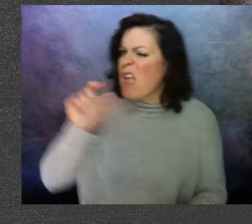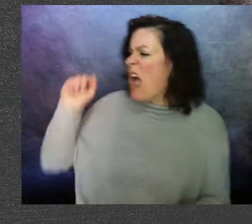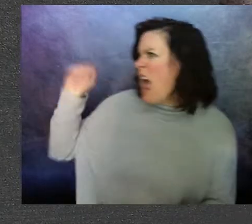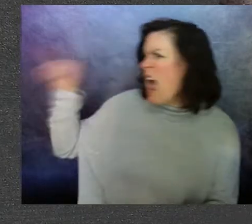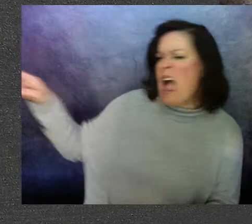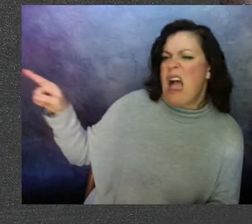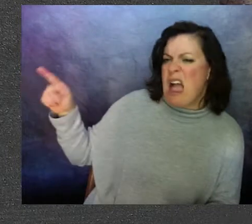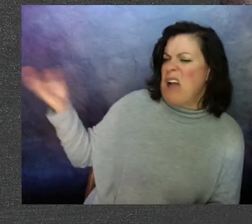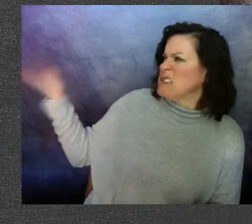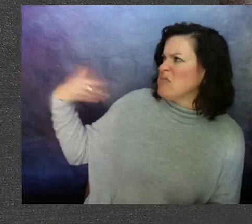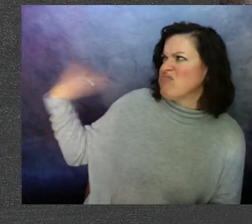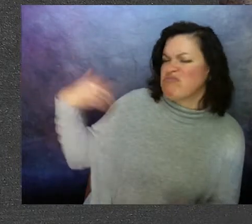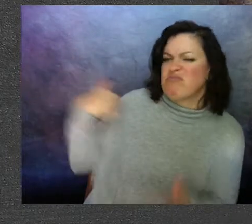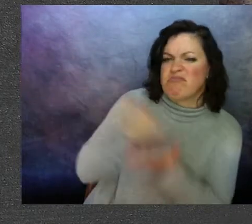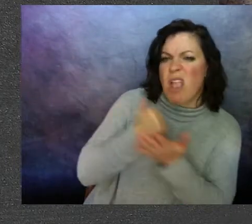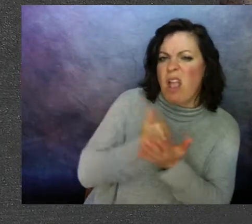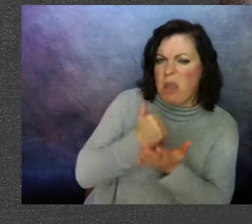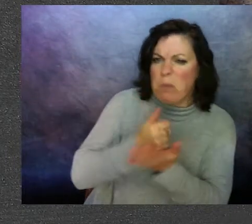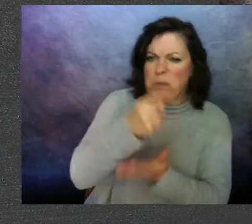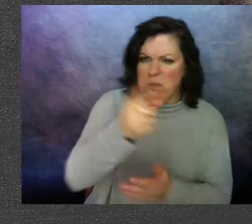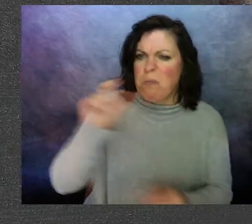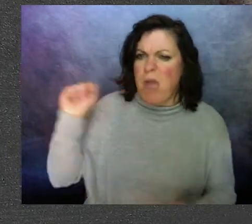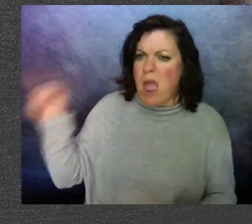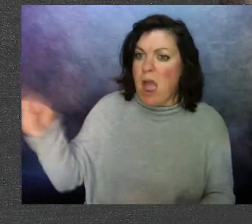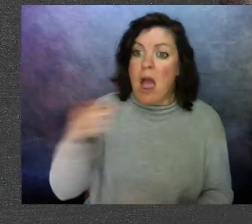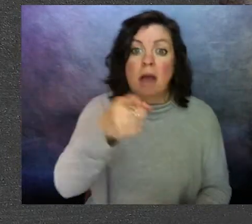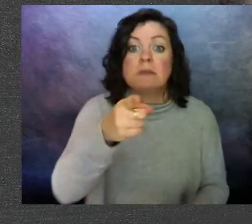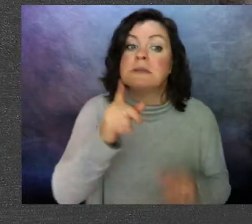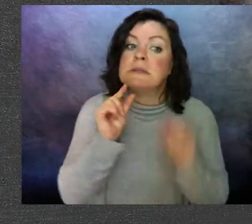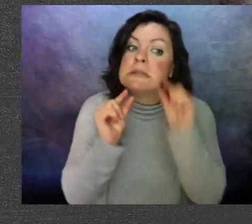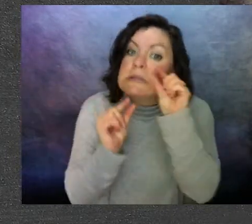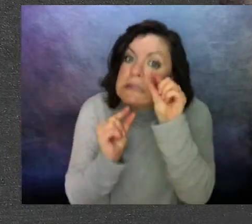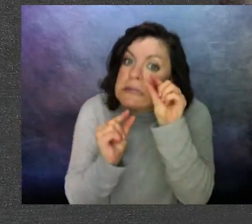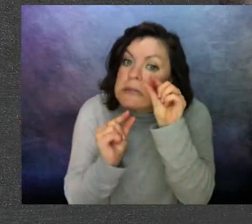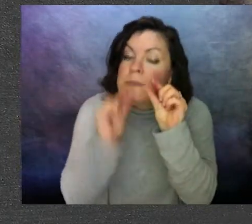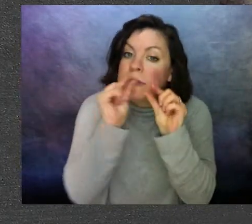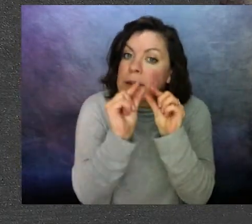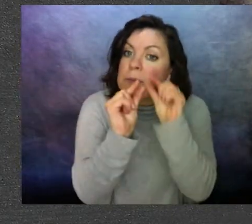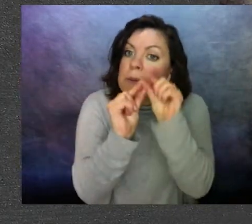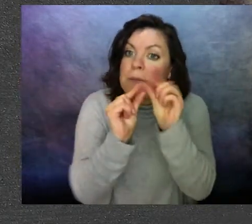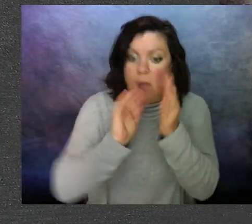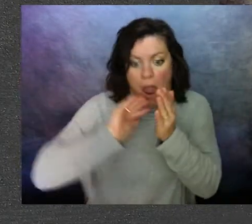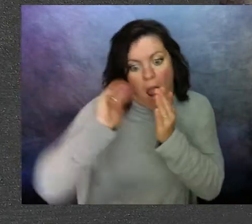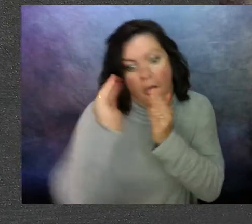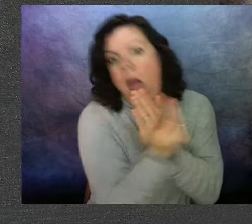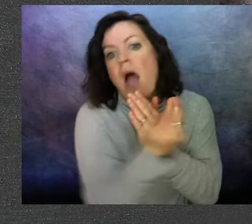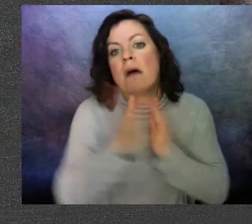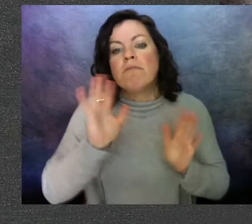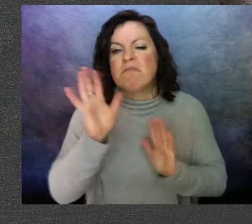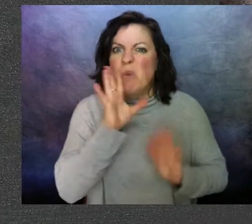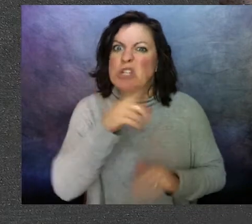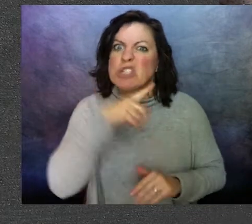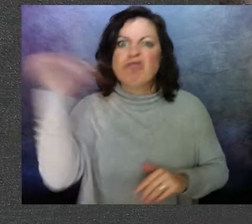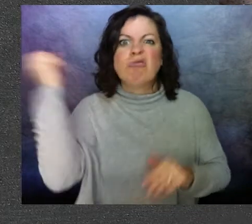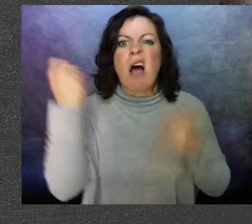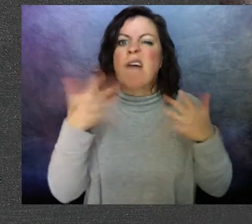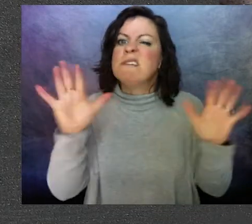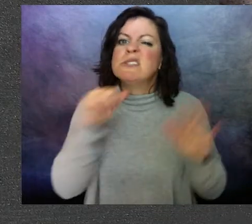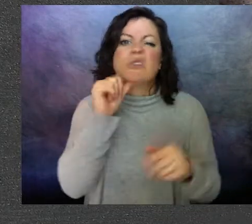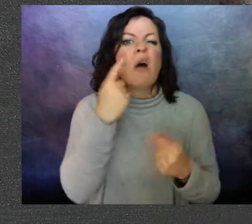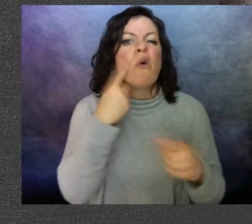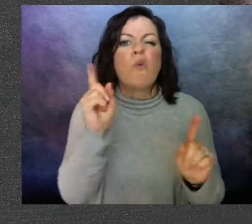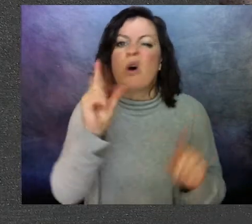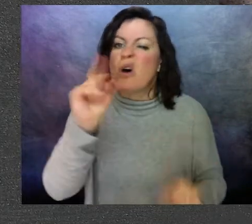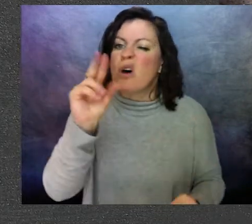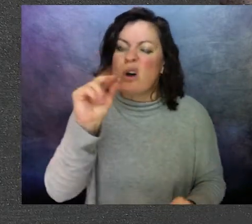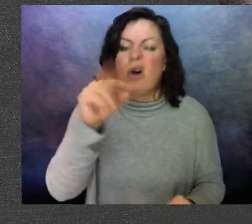some dots on there for you to start. Now this dries really quick, so you can't do the whole jar once, you have to do little pieces. And then you can just pick any colors you